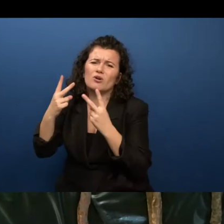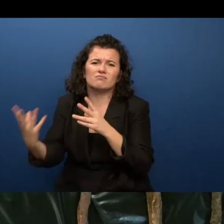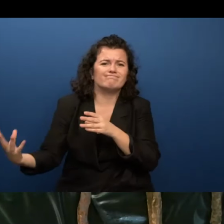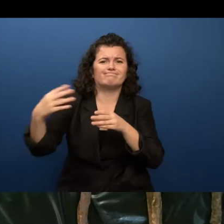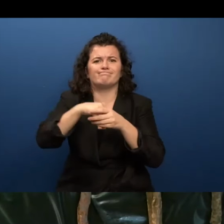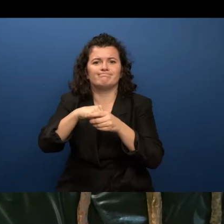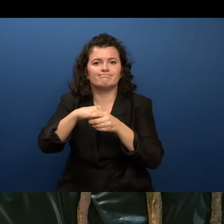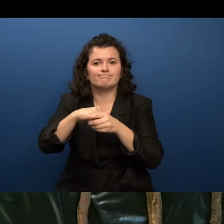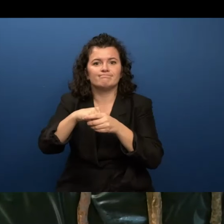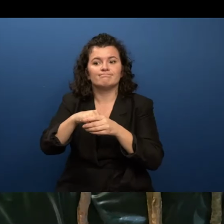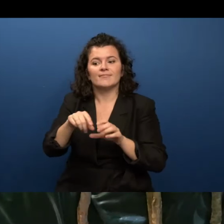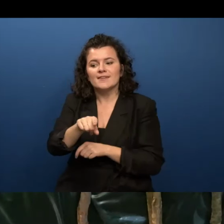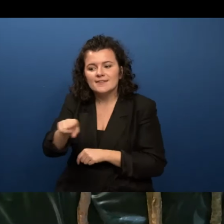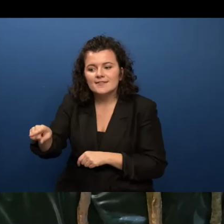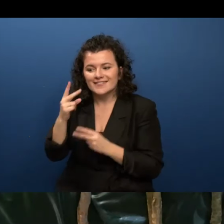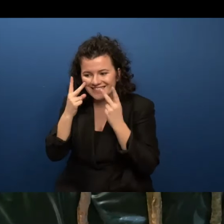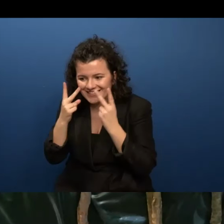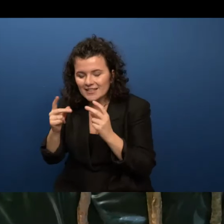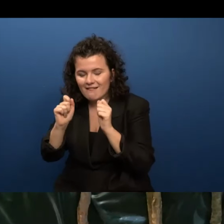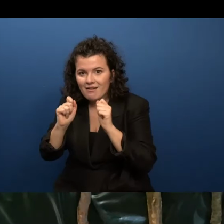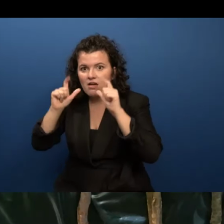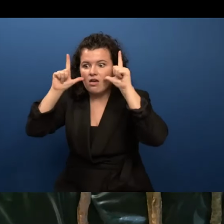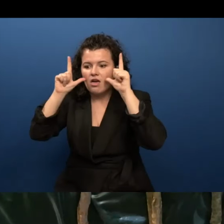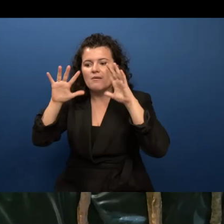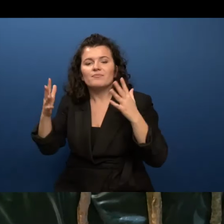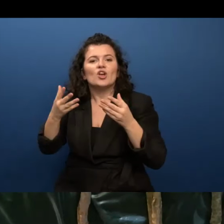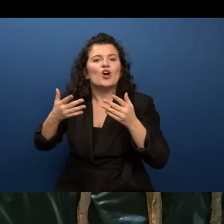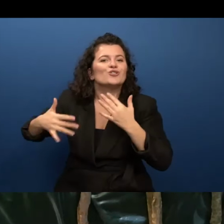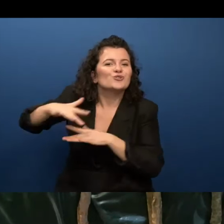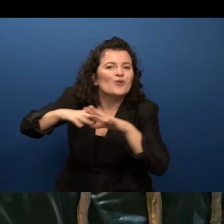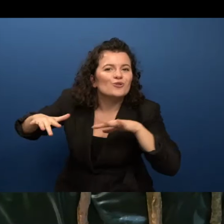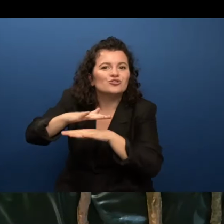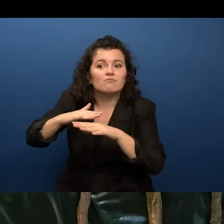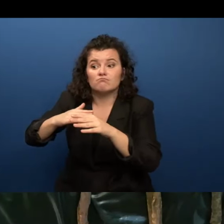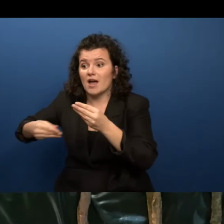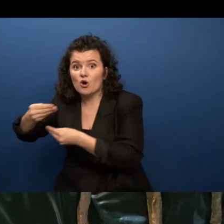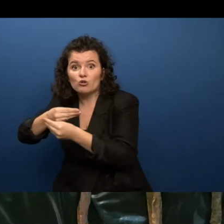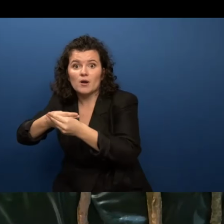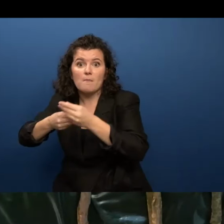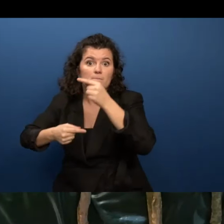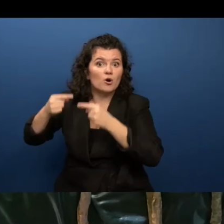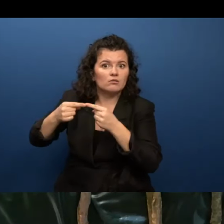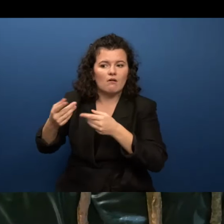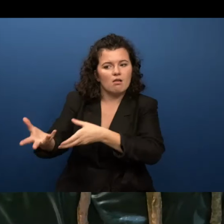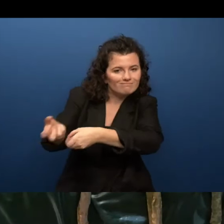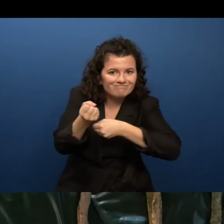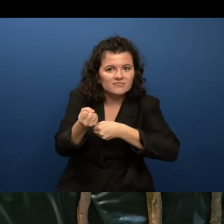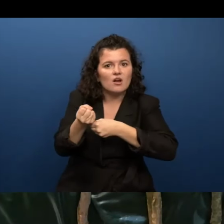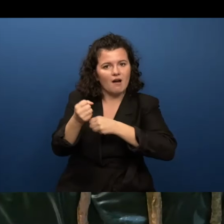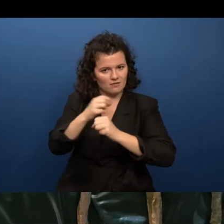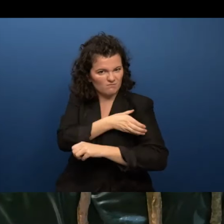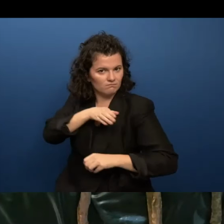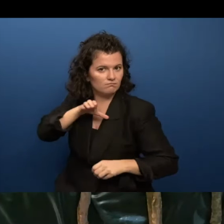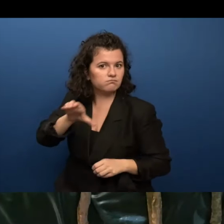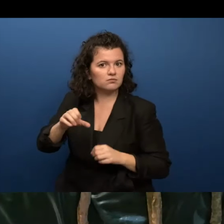enable them to realize development, social, economical, and political. There is also need to enhance their voice on natural